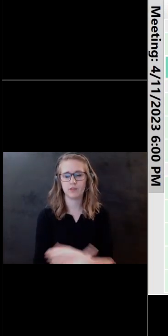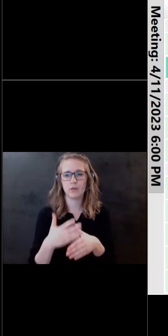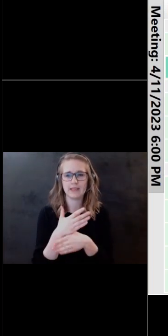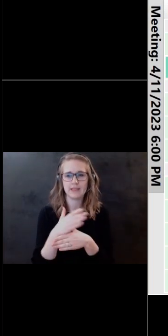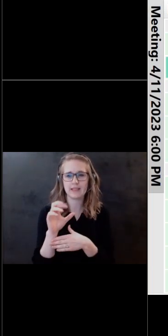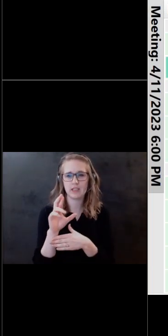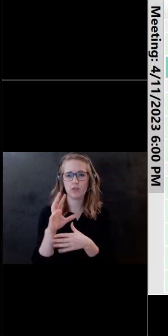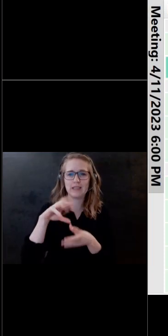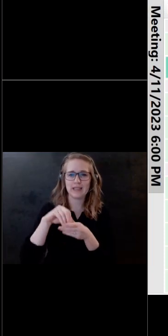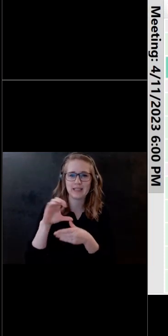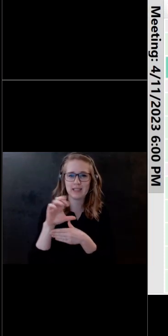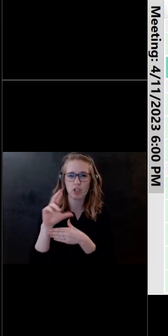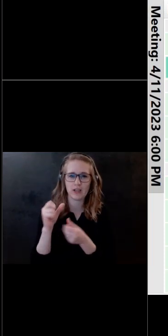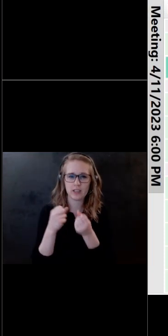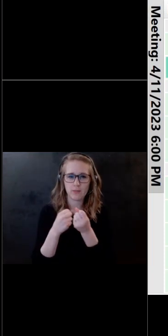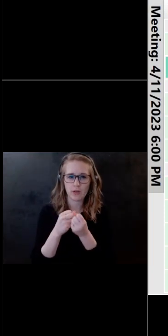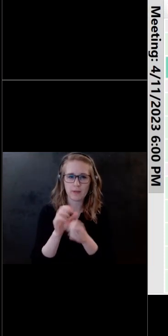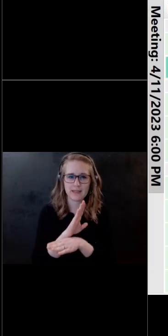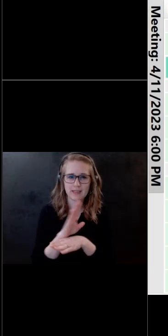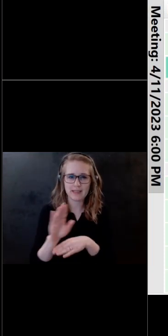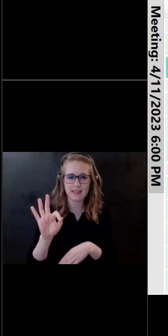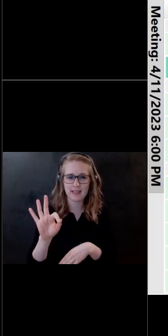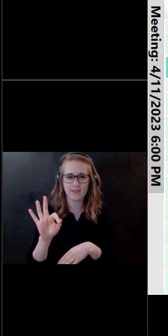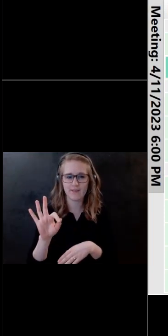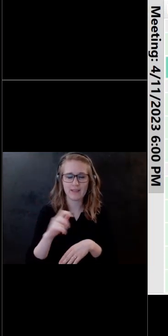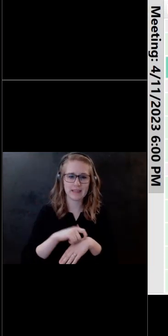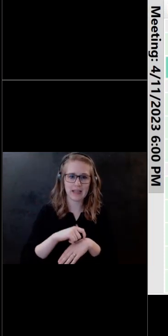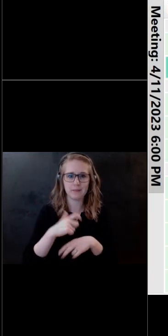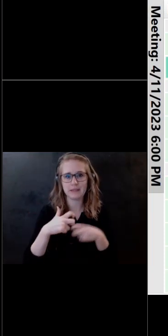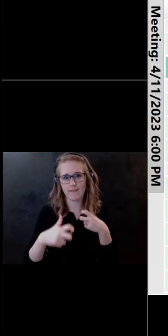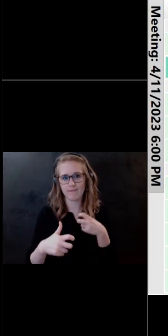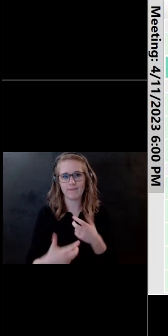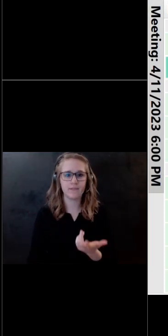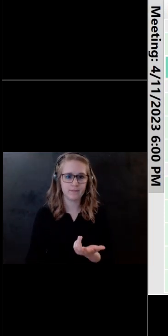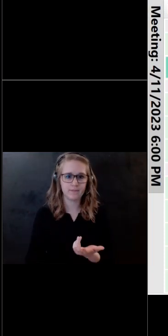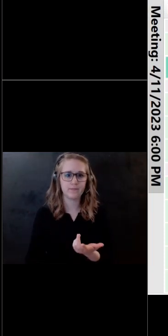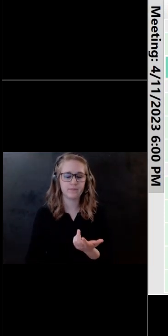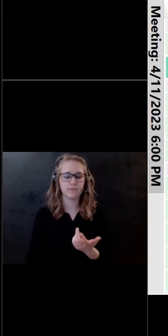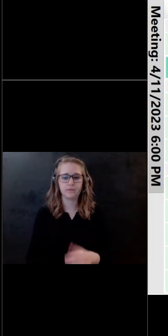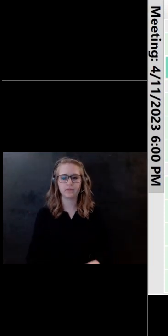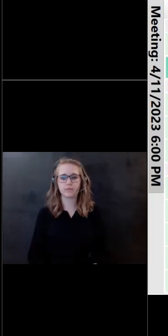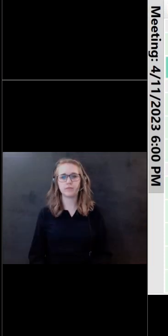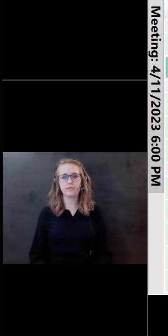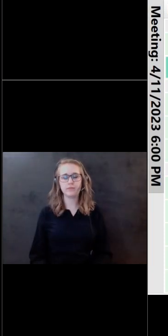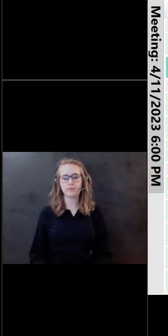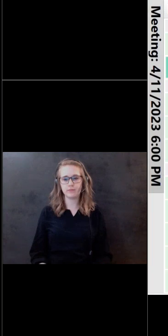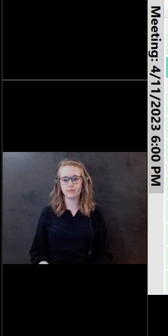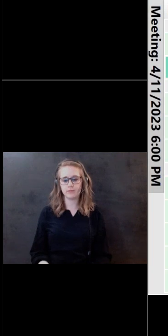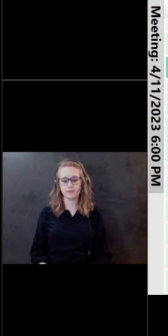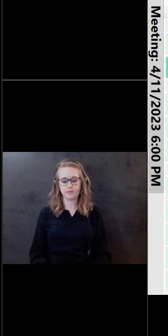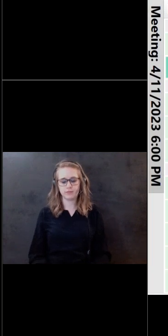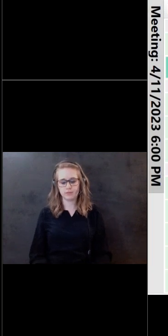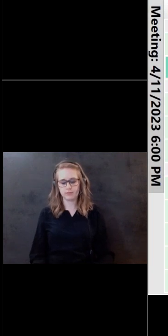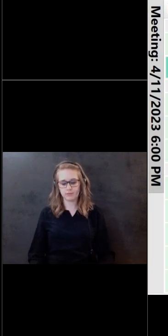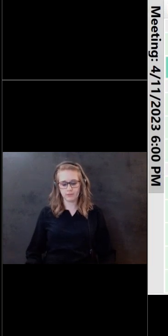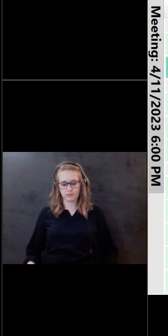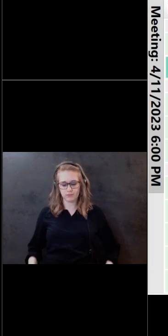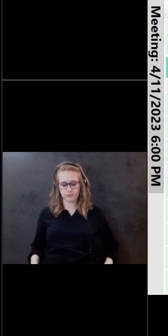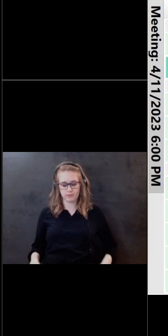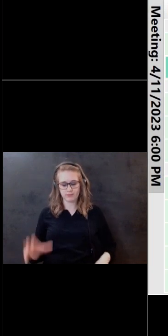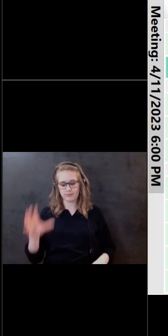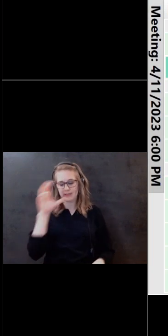to support our businesses if times were to get tough in the near future. So I guess my